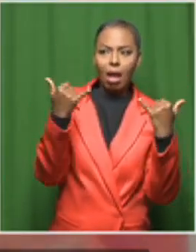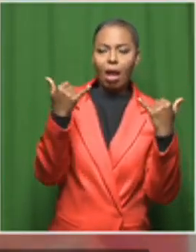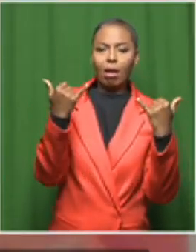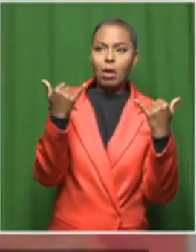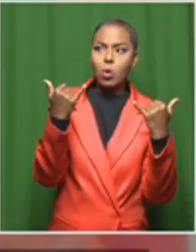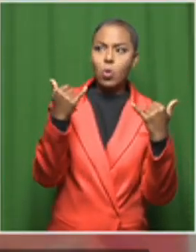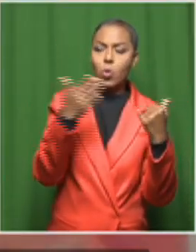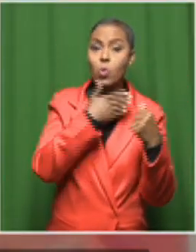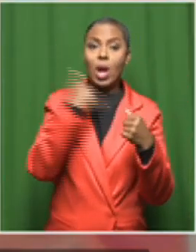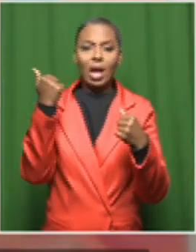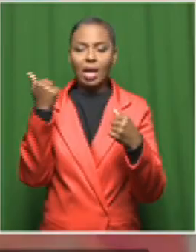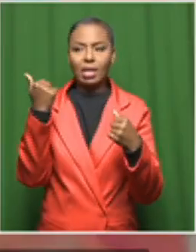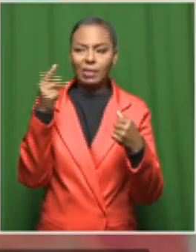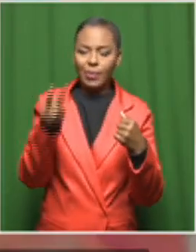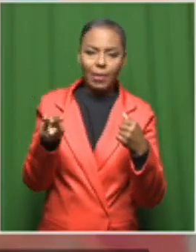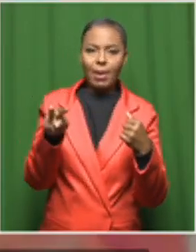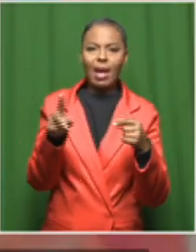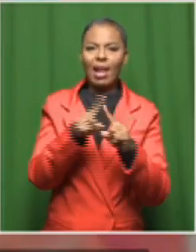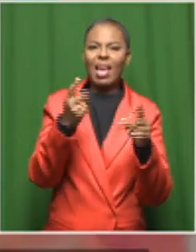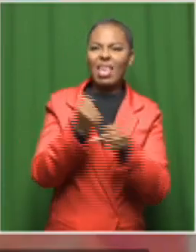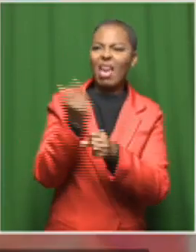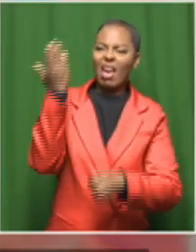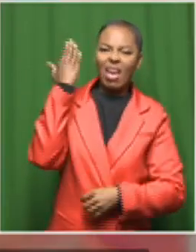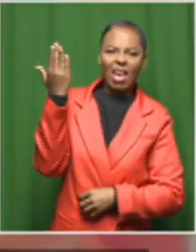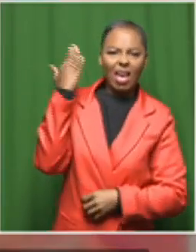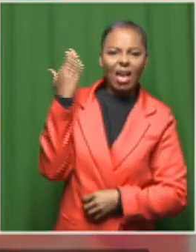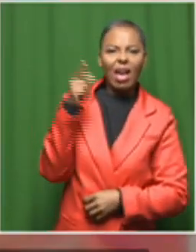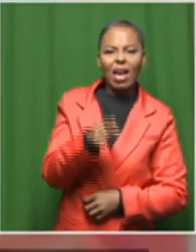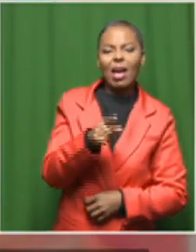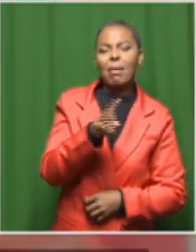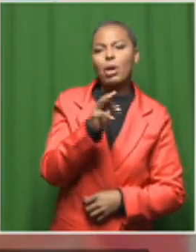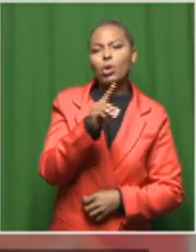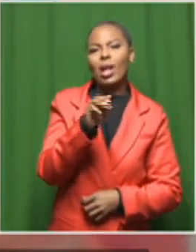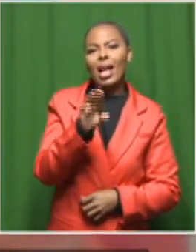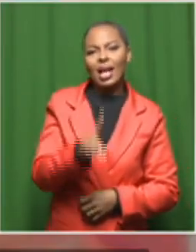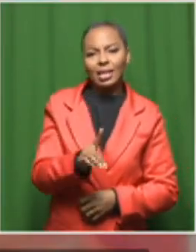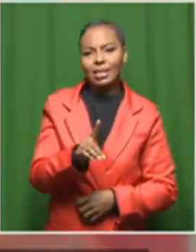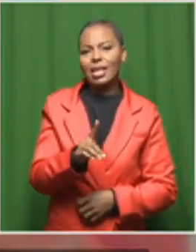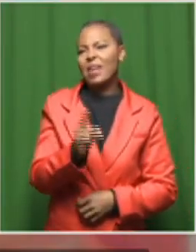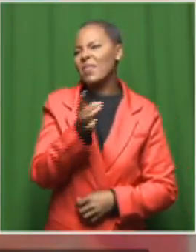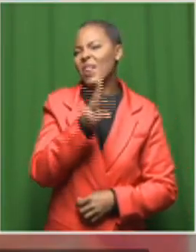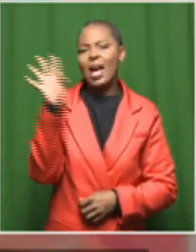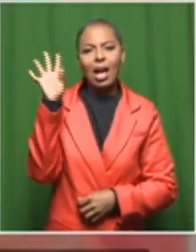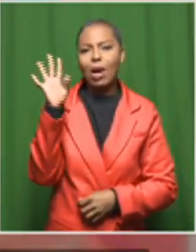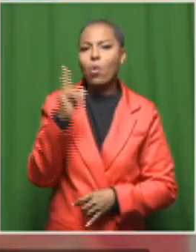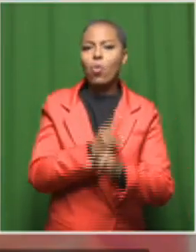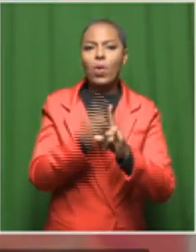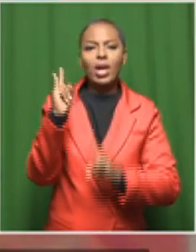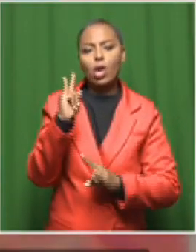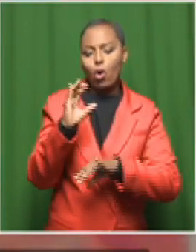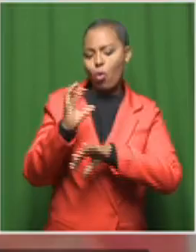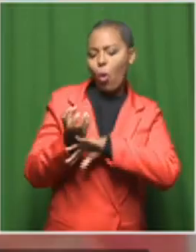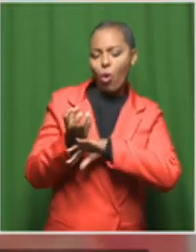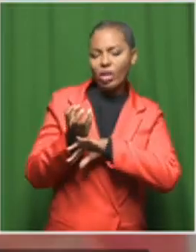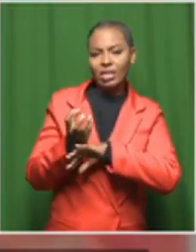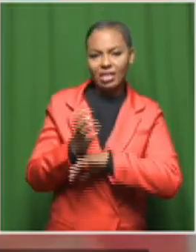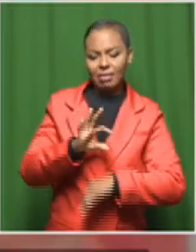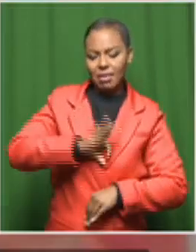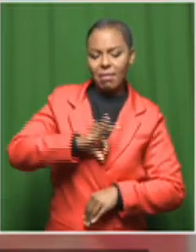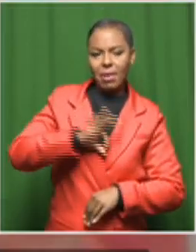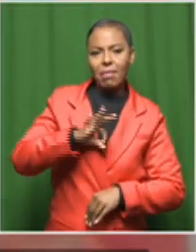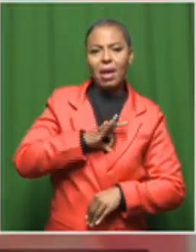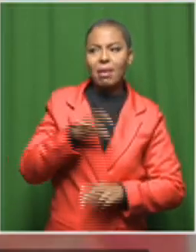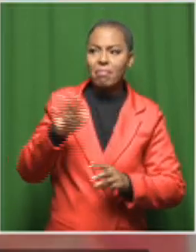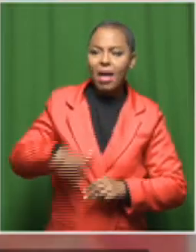for years. That's made him a dominant figure. Since he won the gold in Paris last year at Roland Garros, he hasn't won a